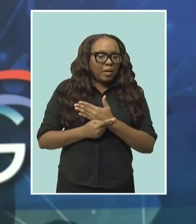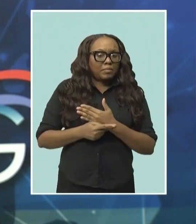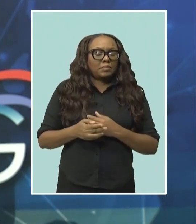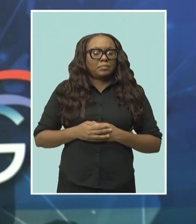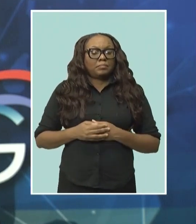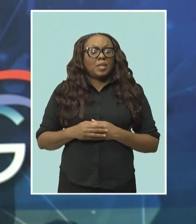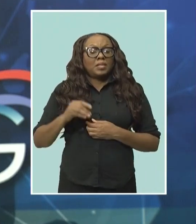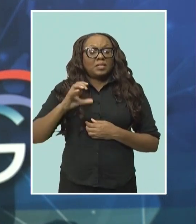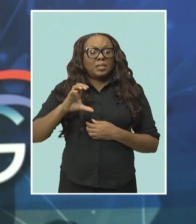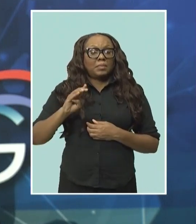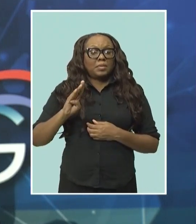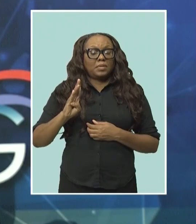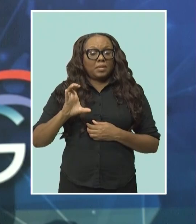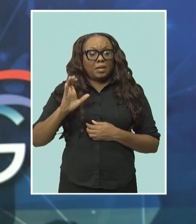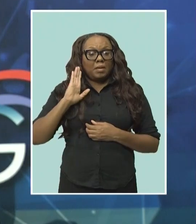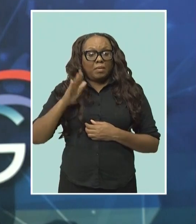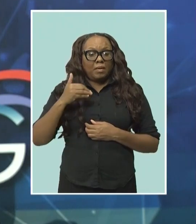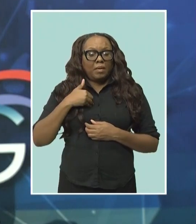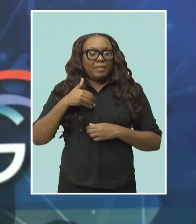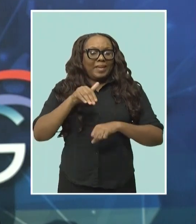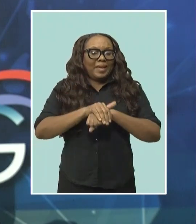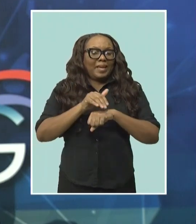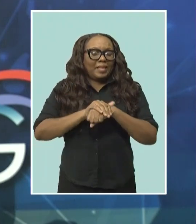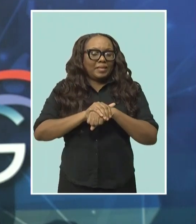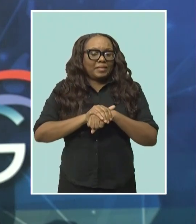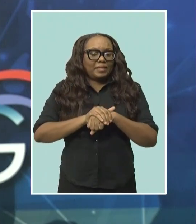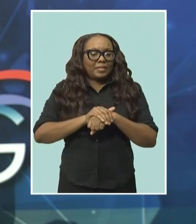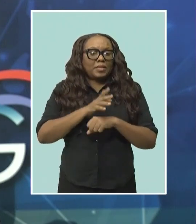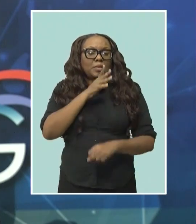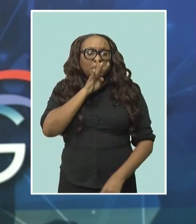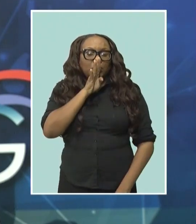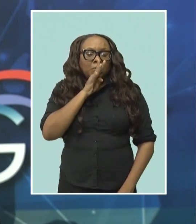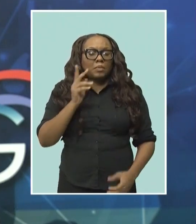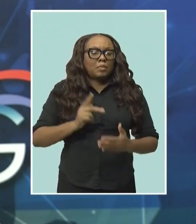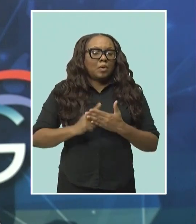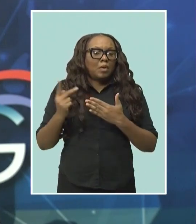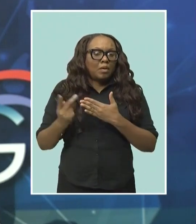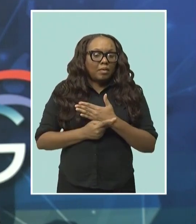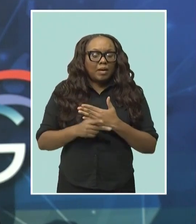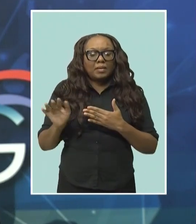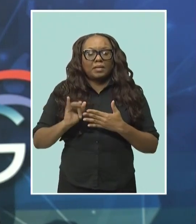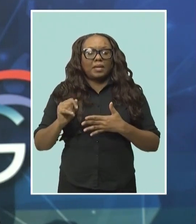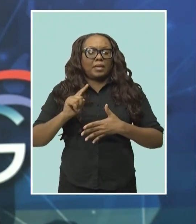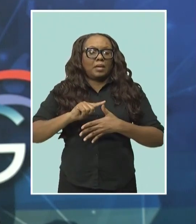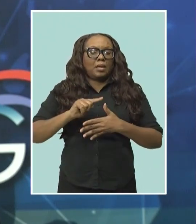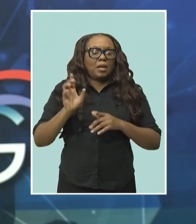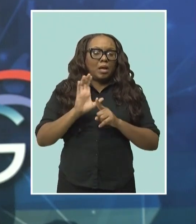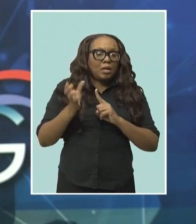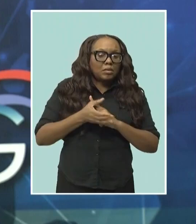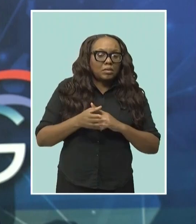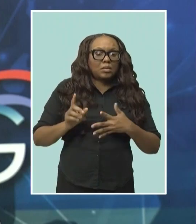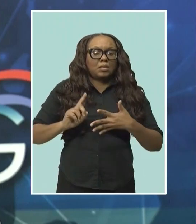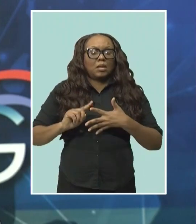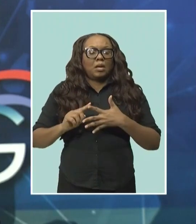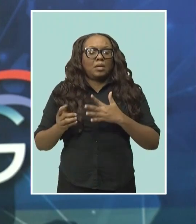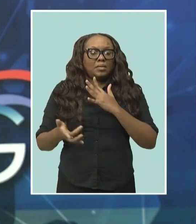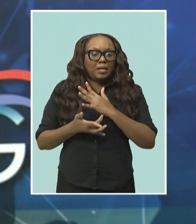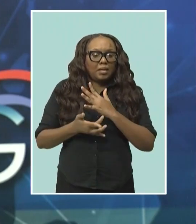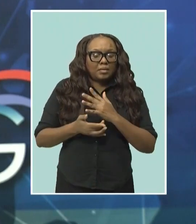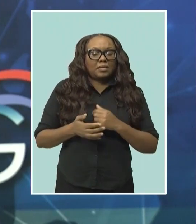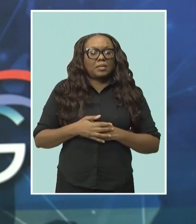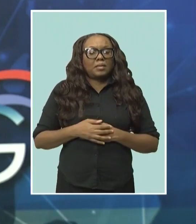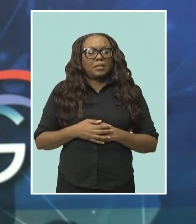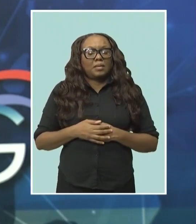partnership, CBC will also be receiving English-speaking programs covering several areas, including culture and technology. Mr. Price,